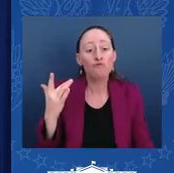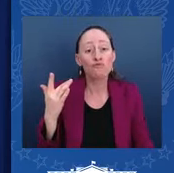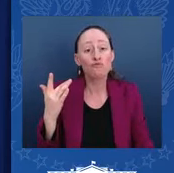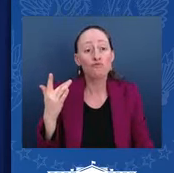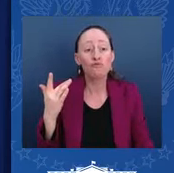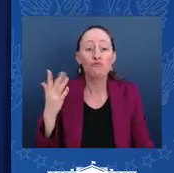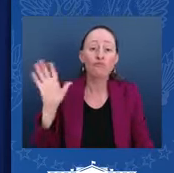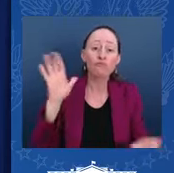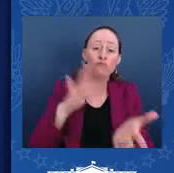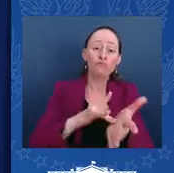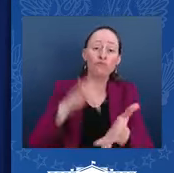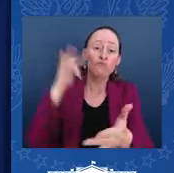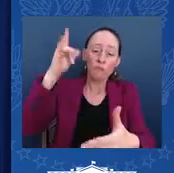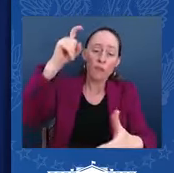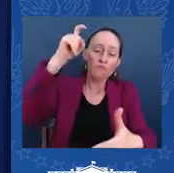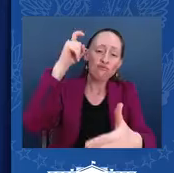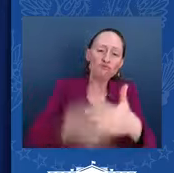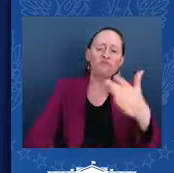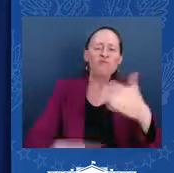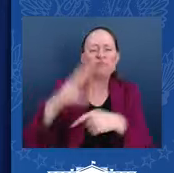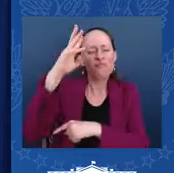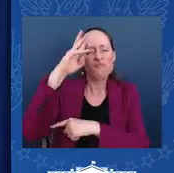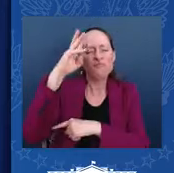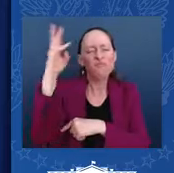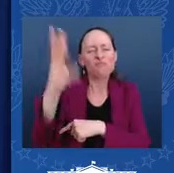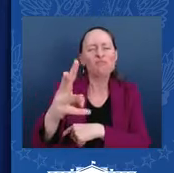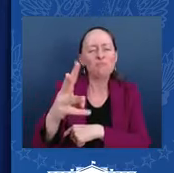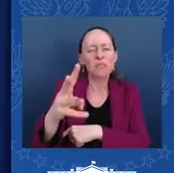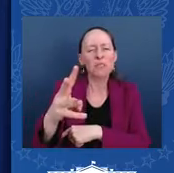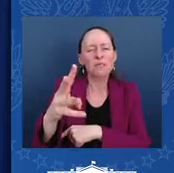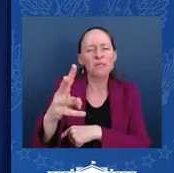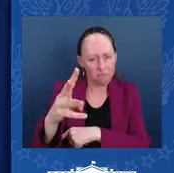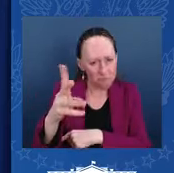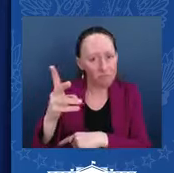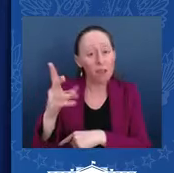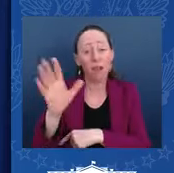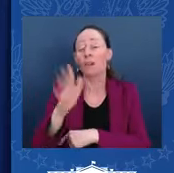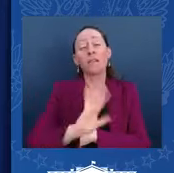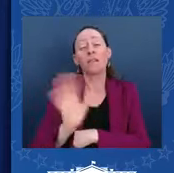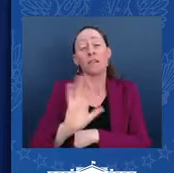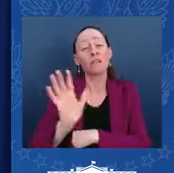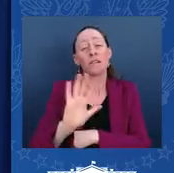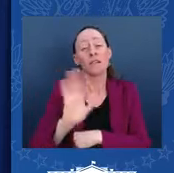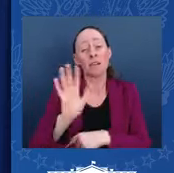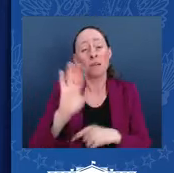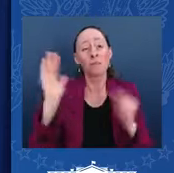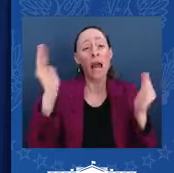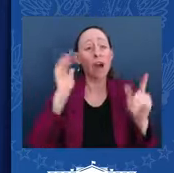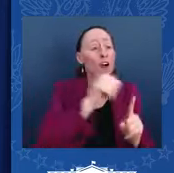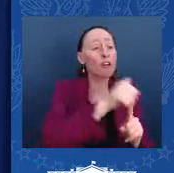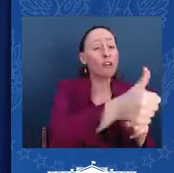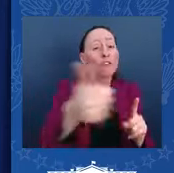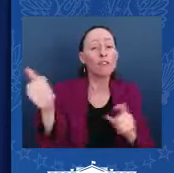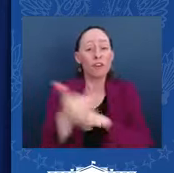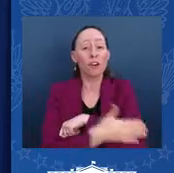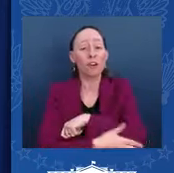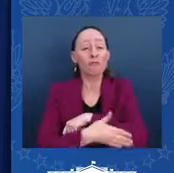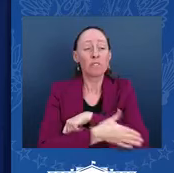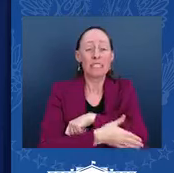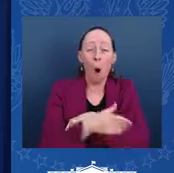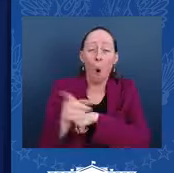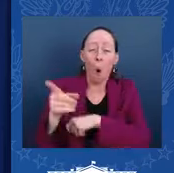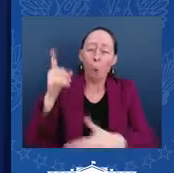need. Literally higher prices than anywhere in the world. That's not hyperbole, it's a fact, anywhere in the world. I've